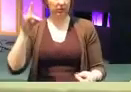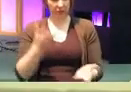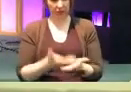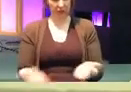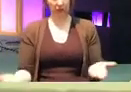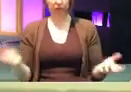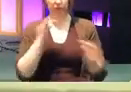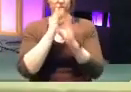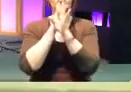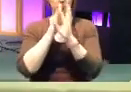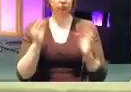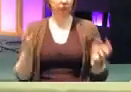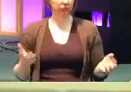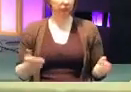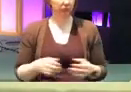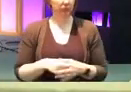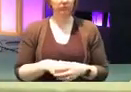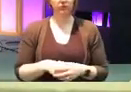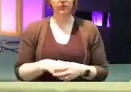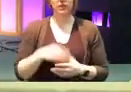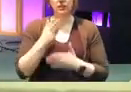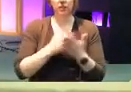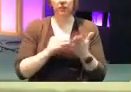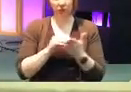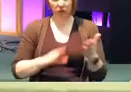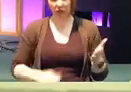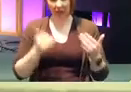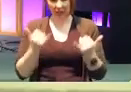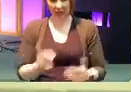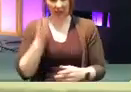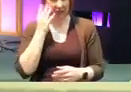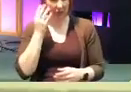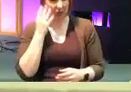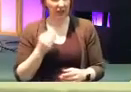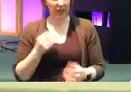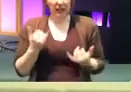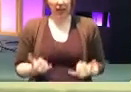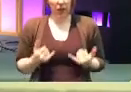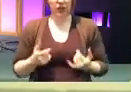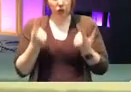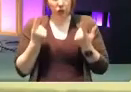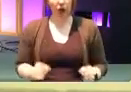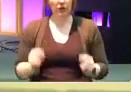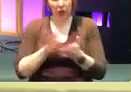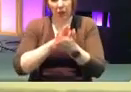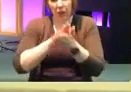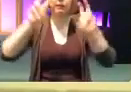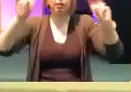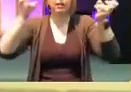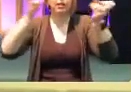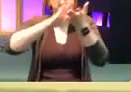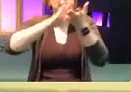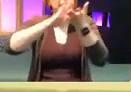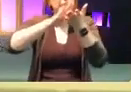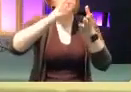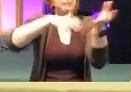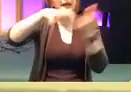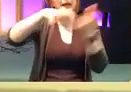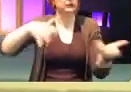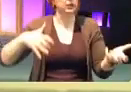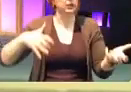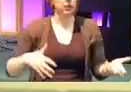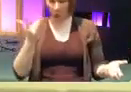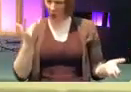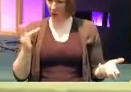stuff. And some of his students came, and now they experienced it. And so now he's got to try to clean this mess up. He